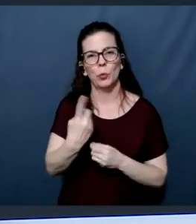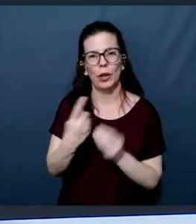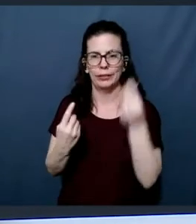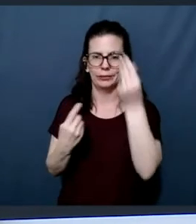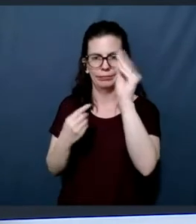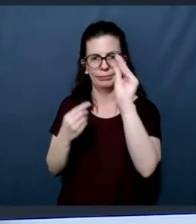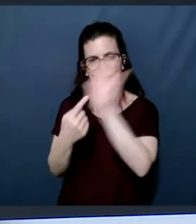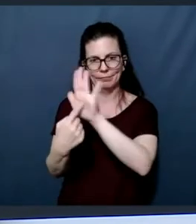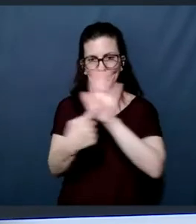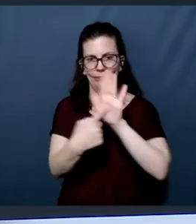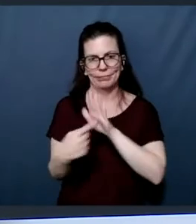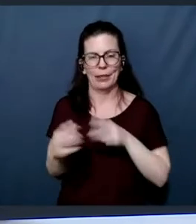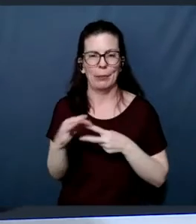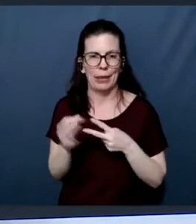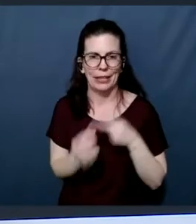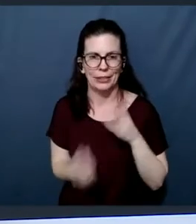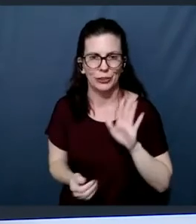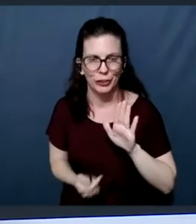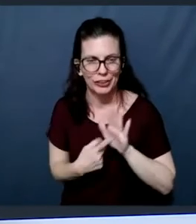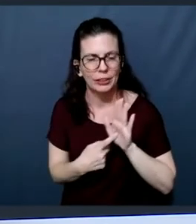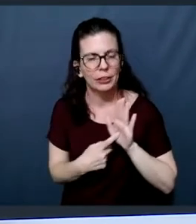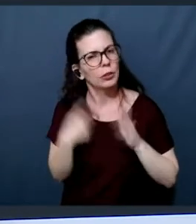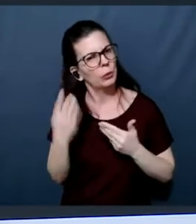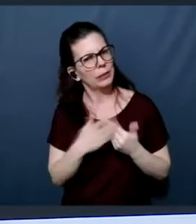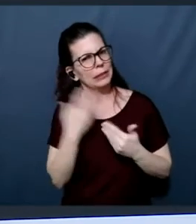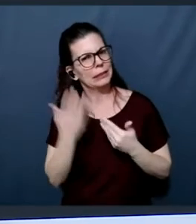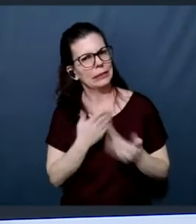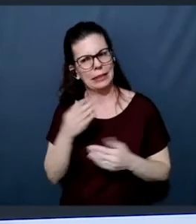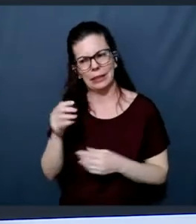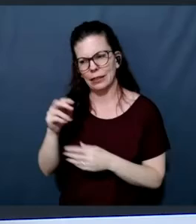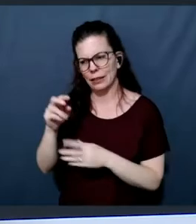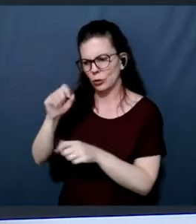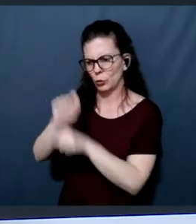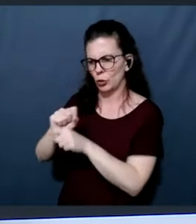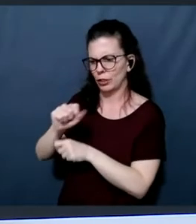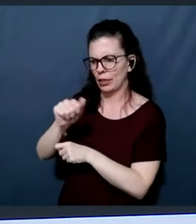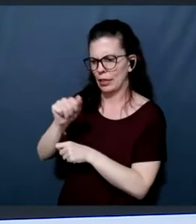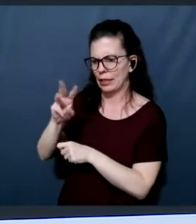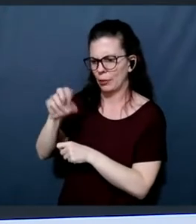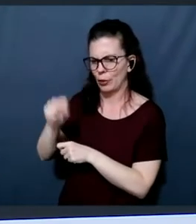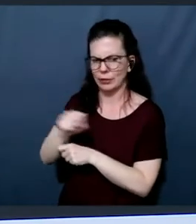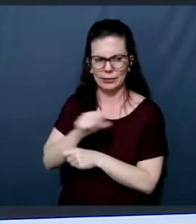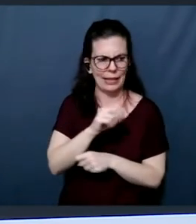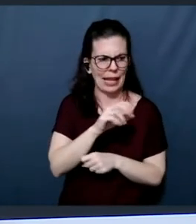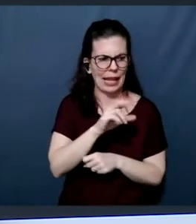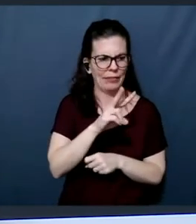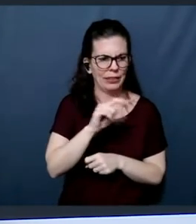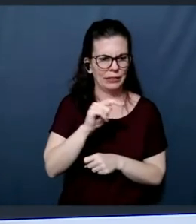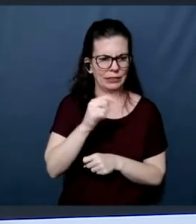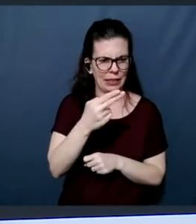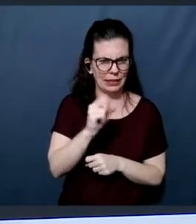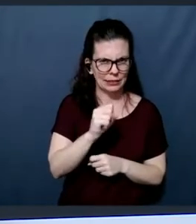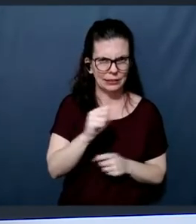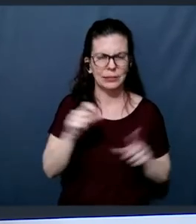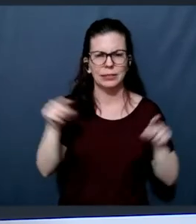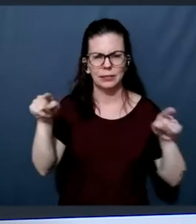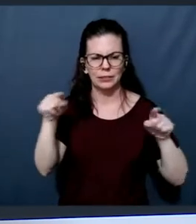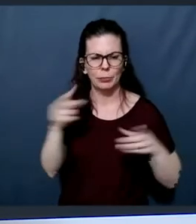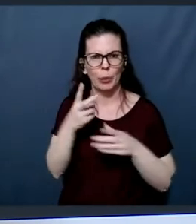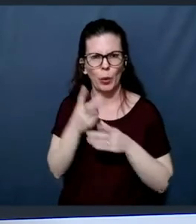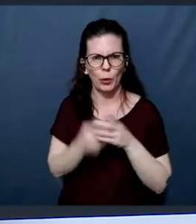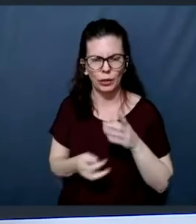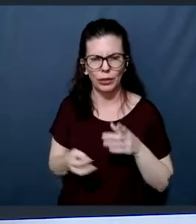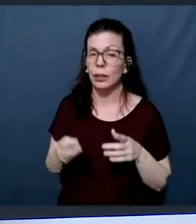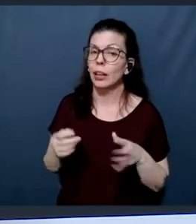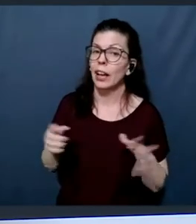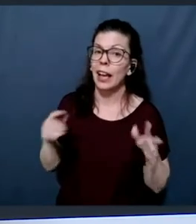it really easy for them to work with both VTEX and AWS, Yep. and to be spend more of their time and energy